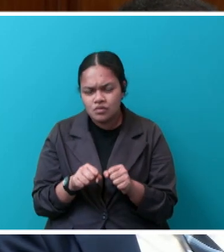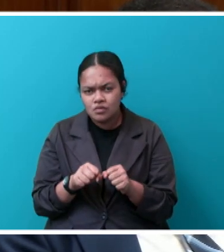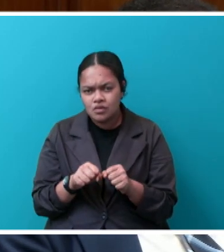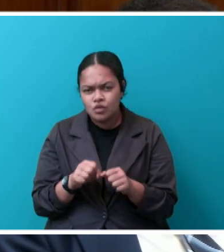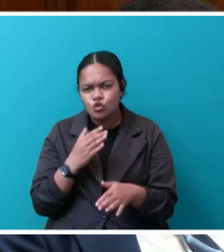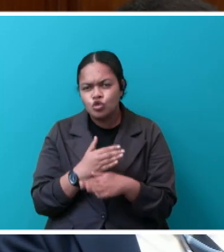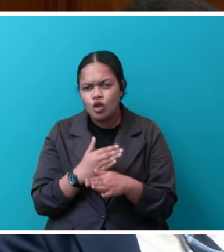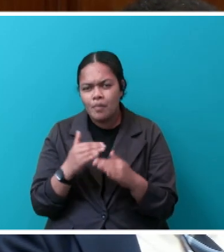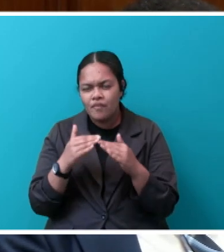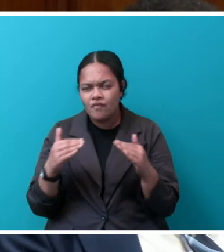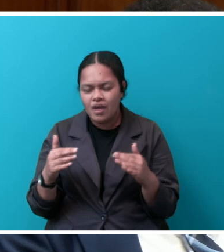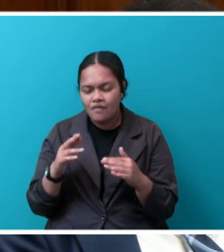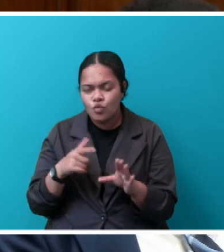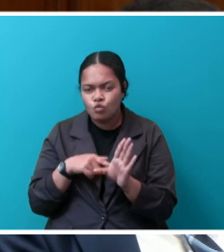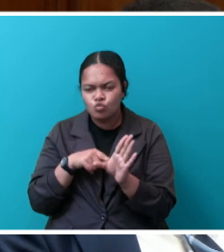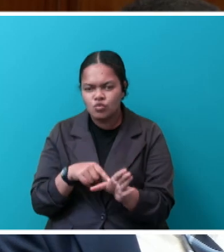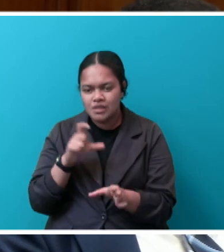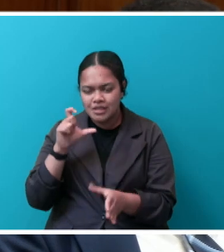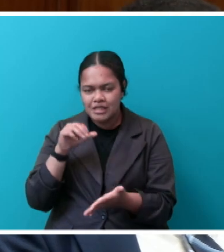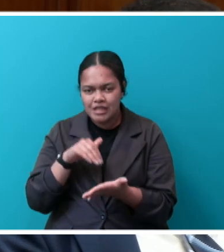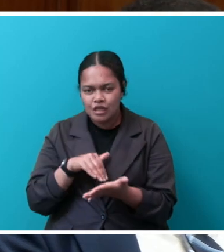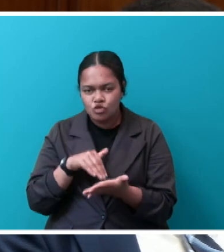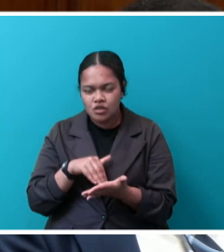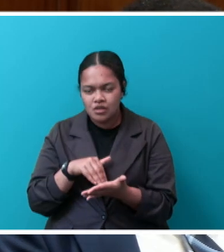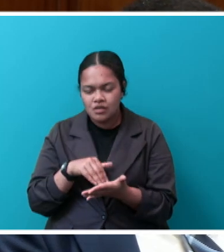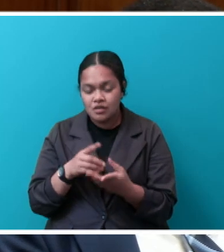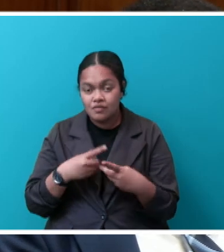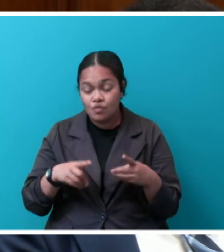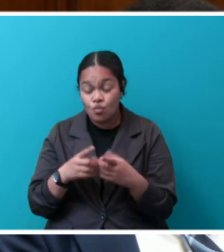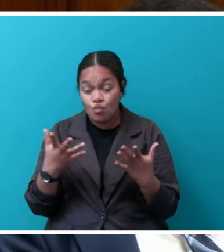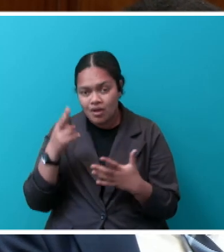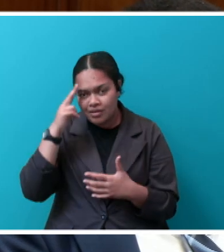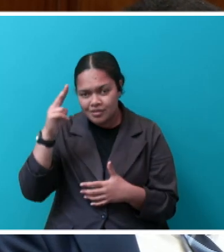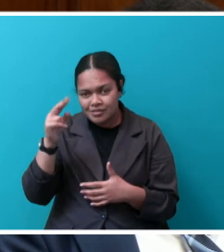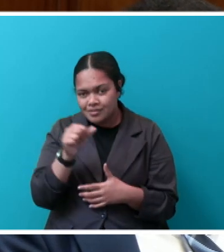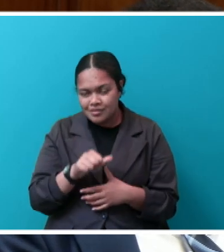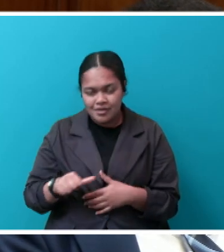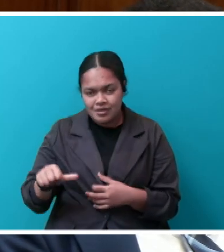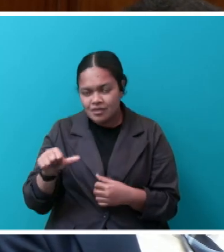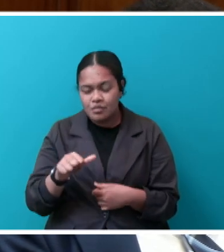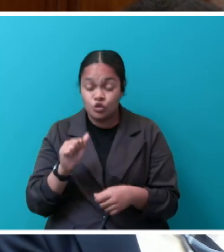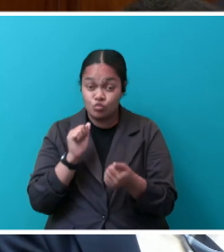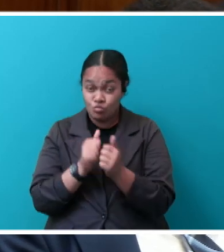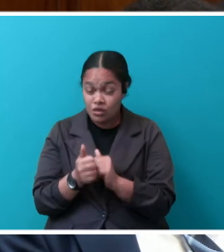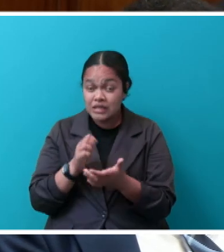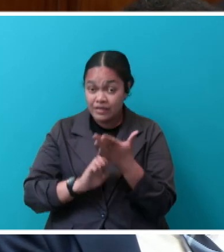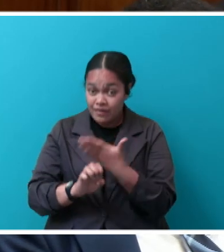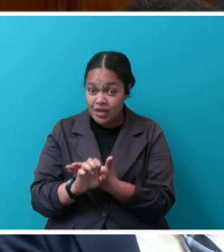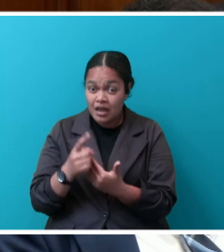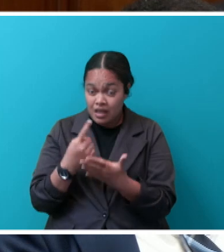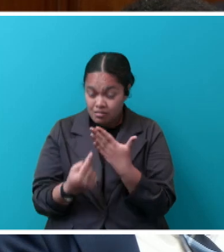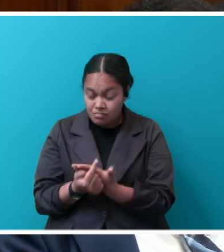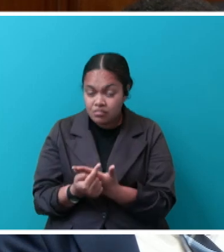fair for the youth in the Central Division at the National Stadium, where they will have the sporting events and